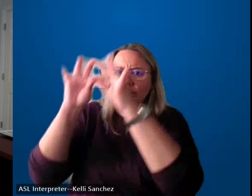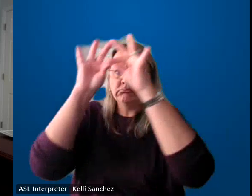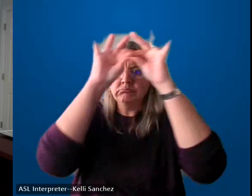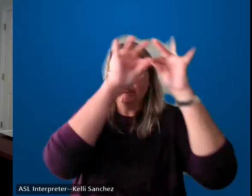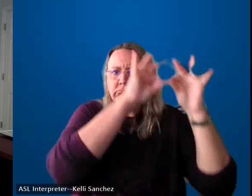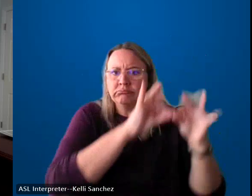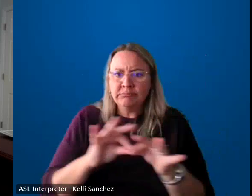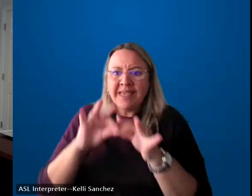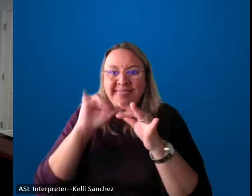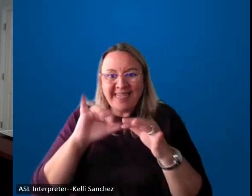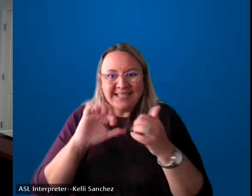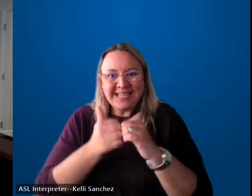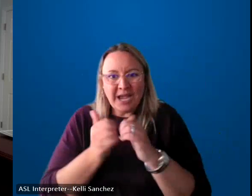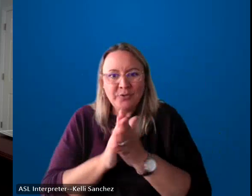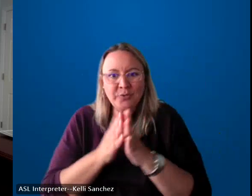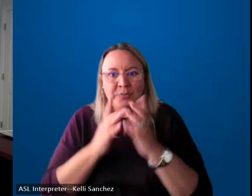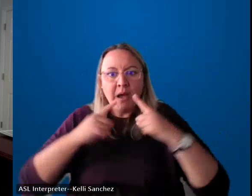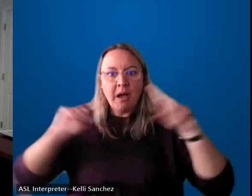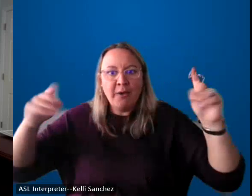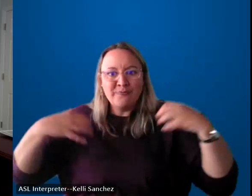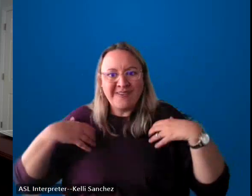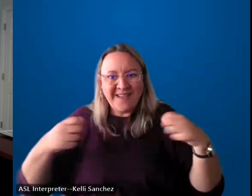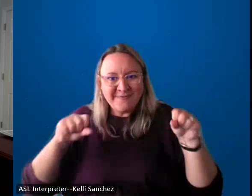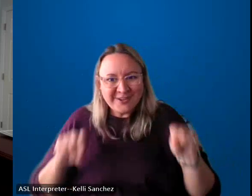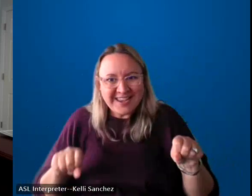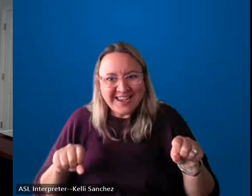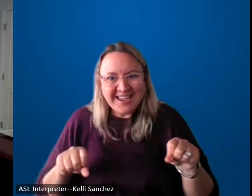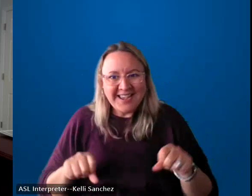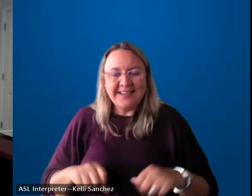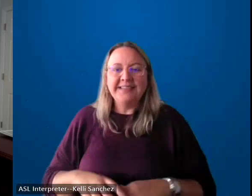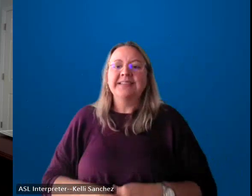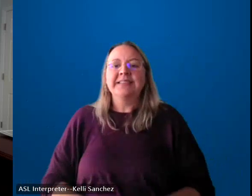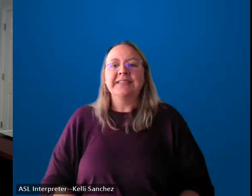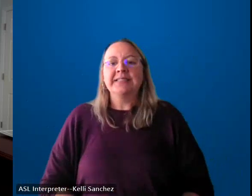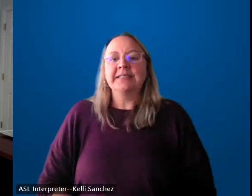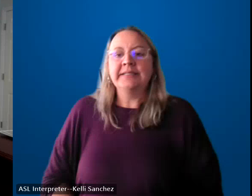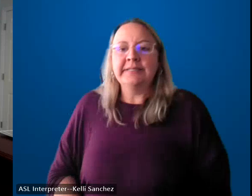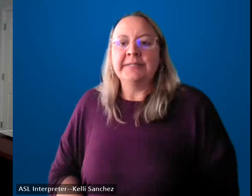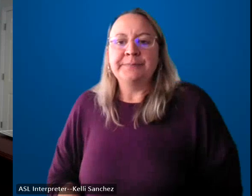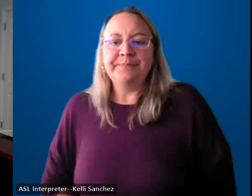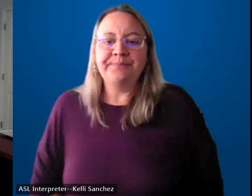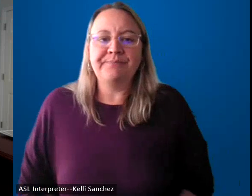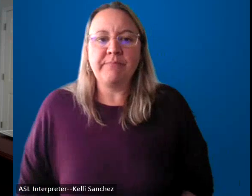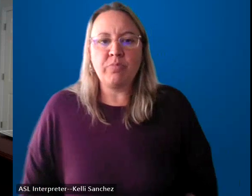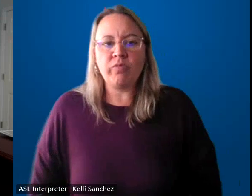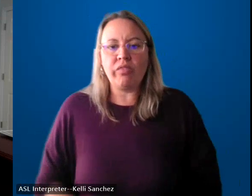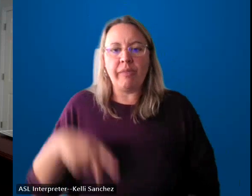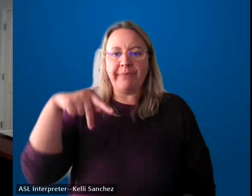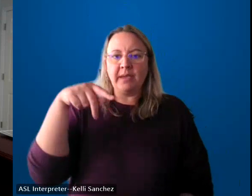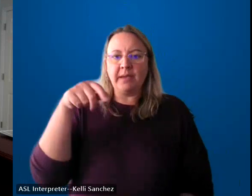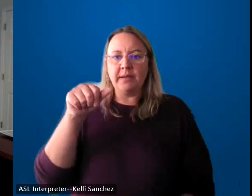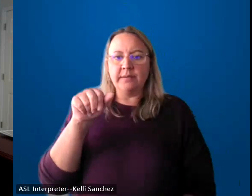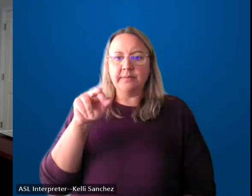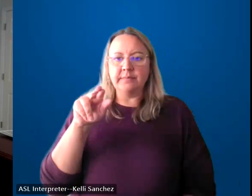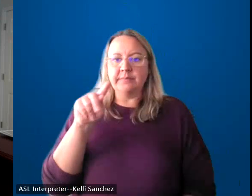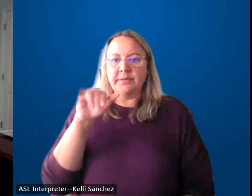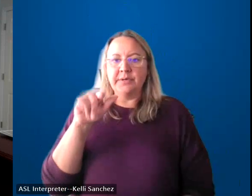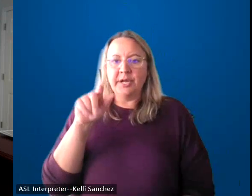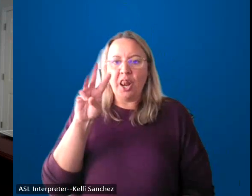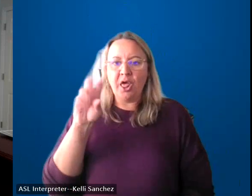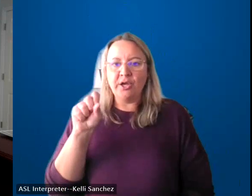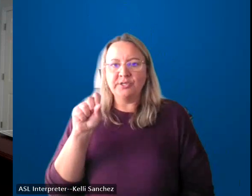to recovery, right? Um, so for me, the parity laws are basically, in a general sense, say